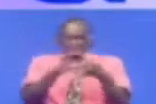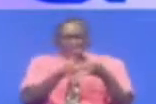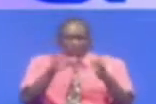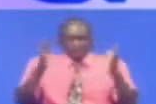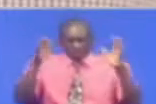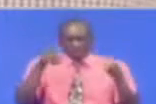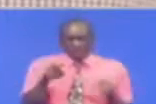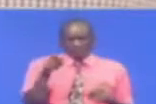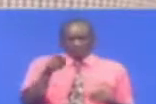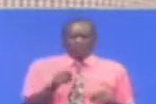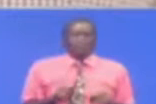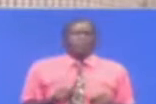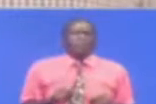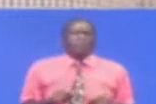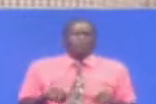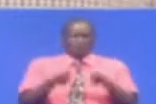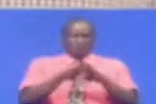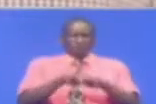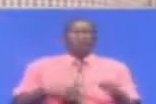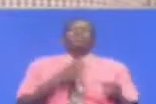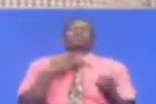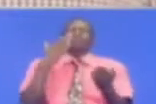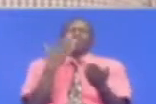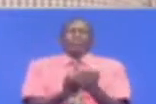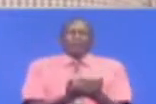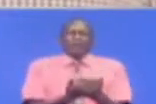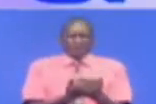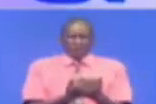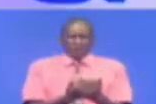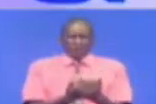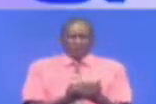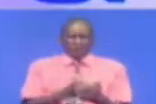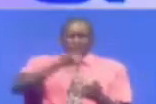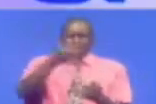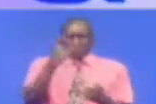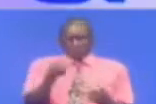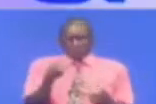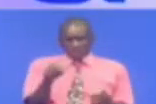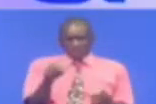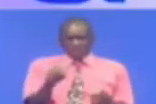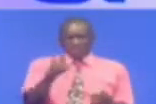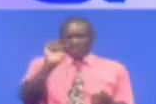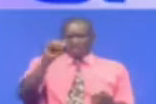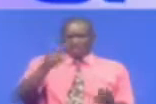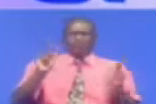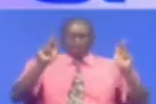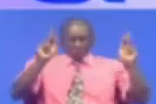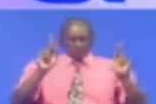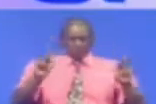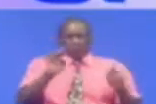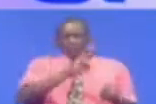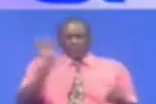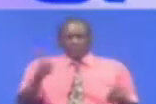her. And I also want to thank John Olago, the MP for Kisumu West,